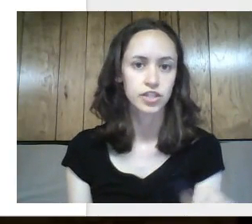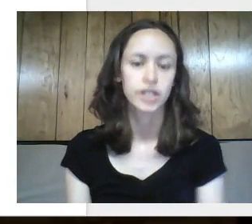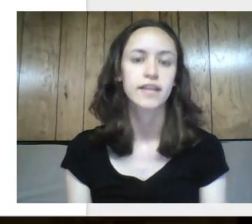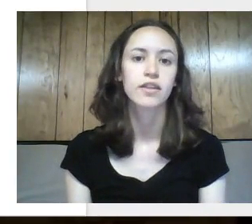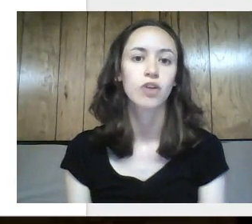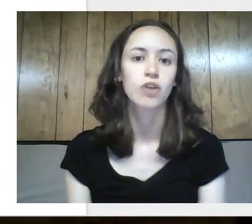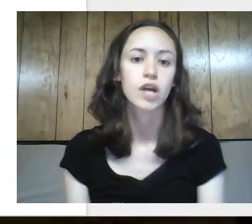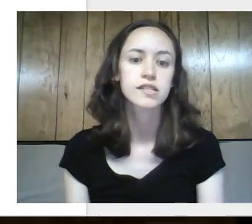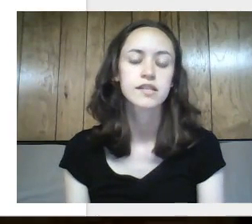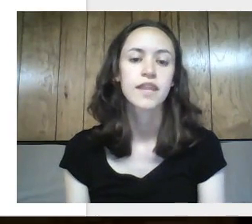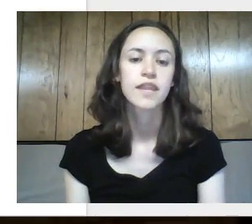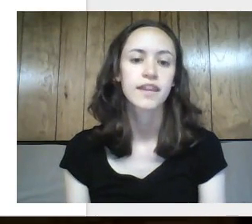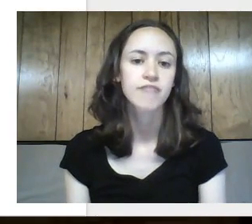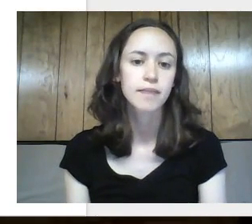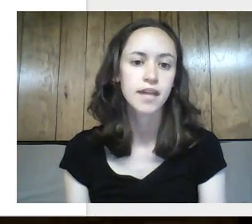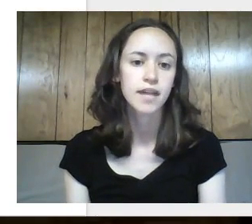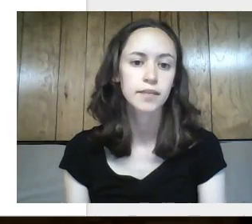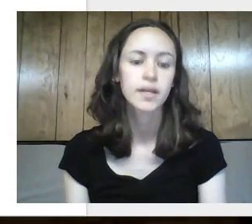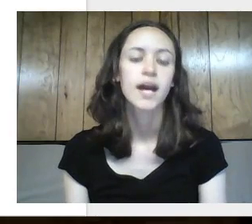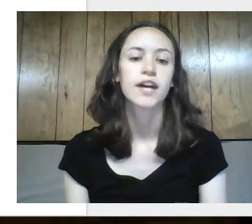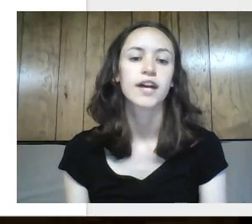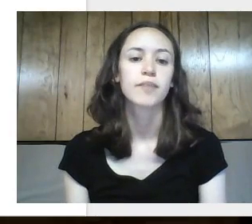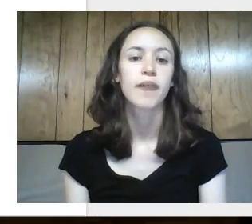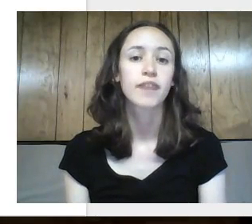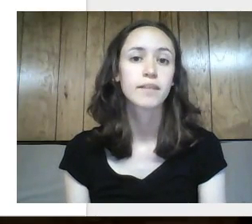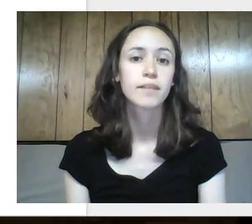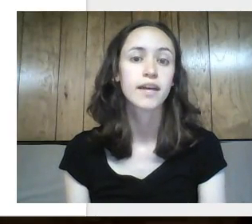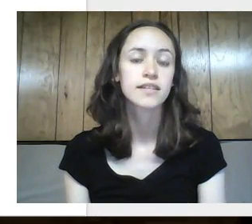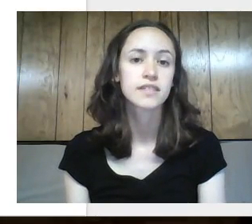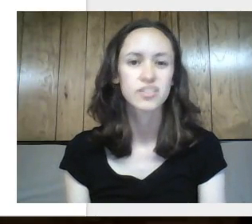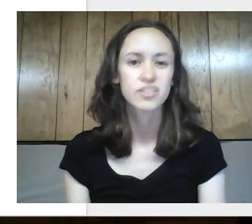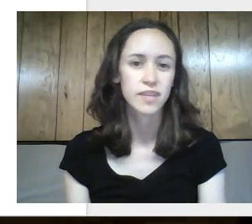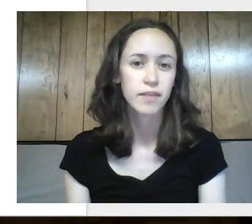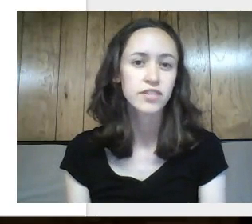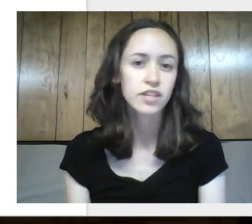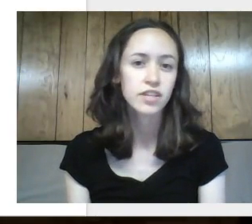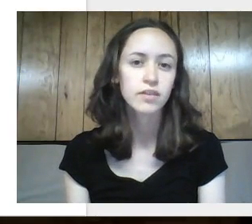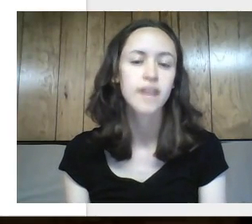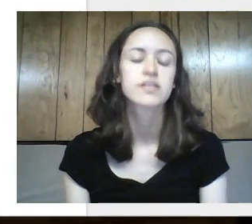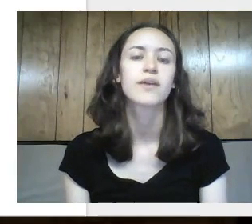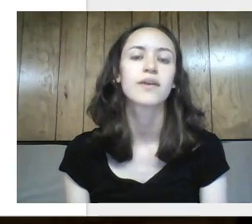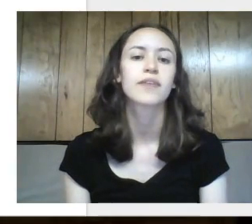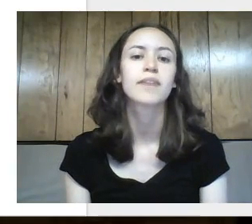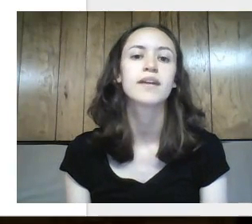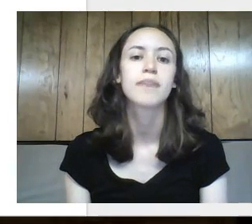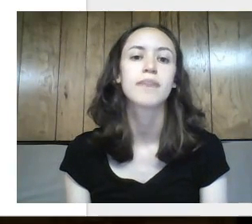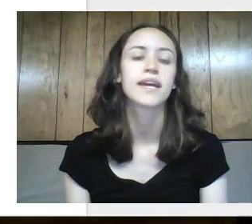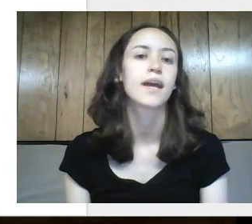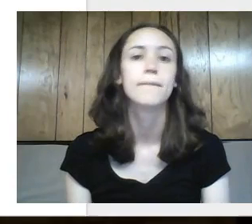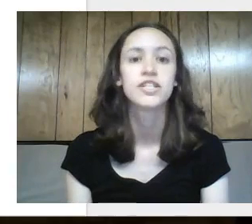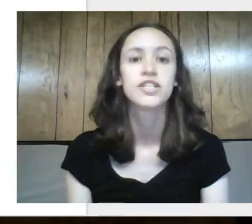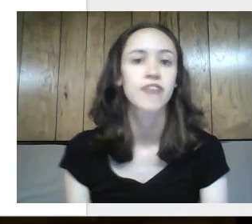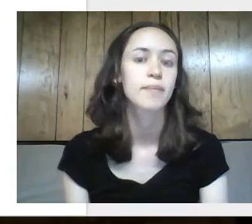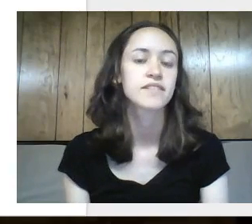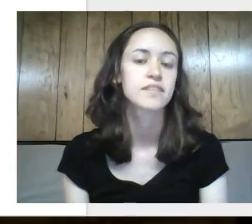the screen the gloss that I've typed up. I would recommend, this will be emailed to you, and so I would recommend making